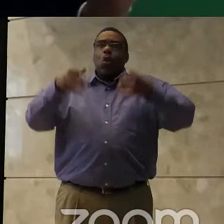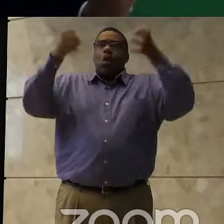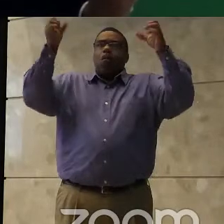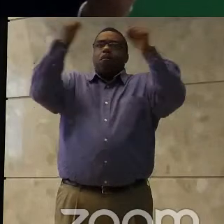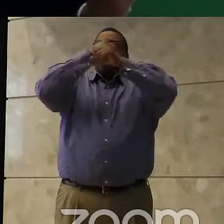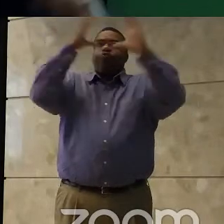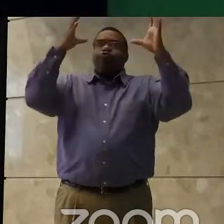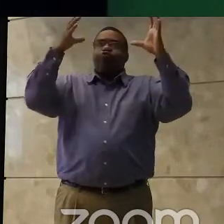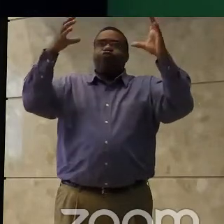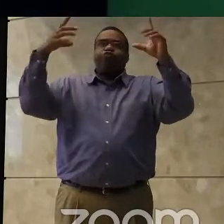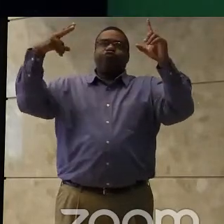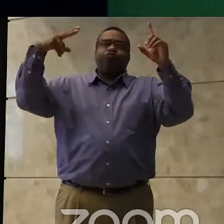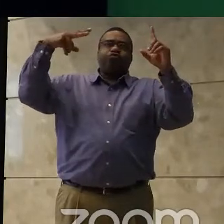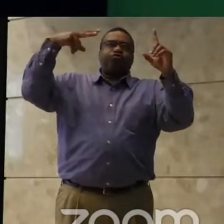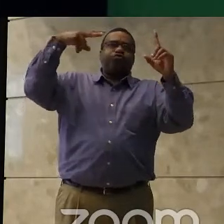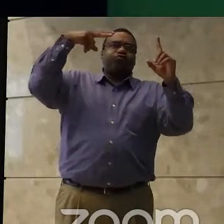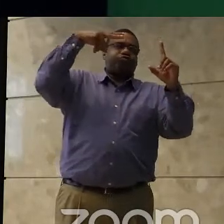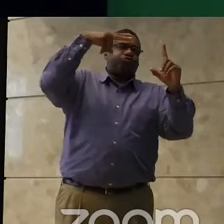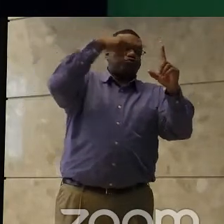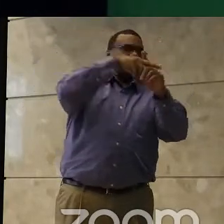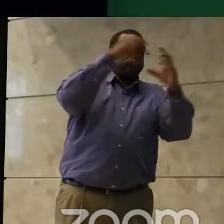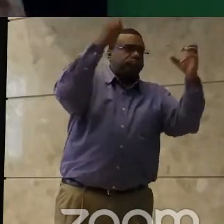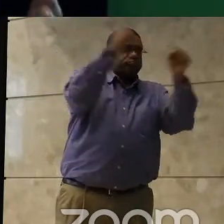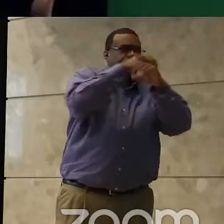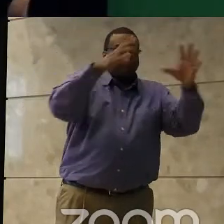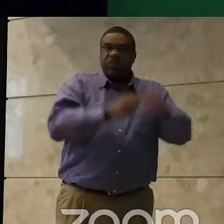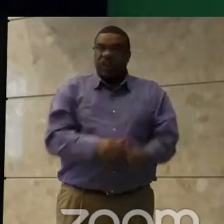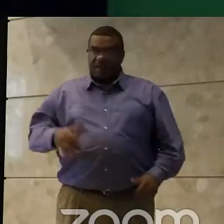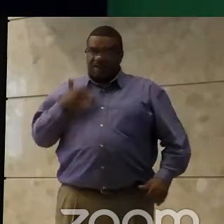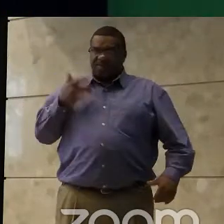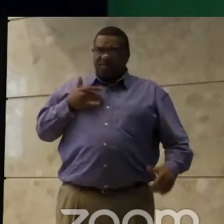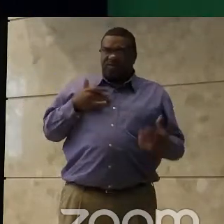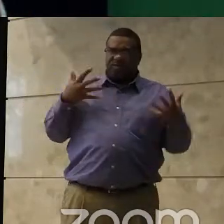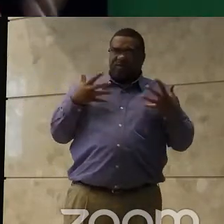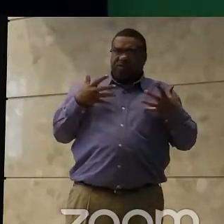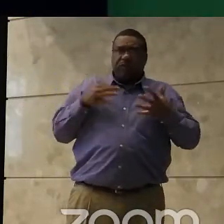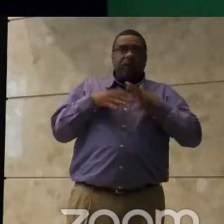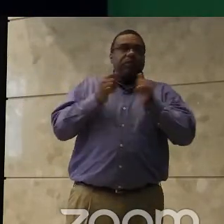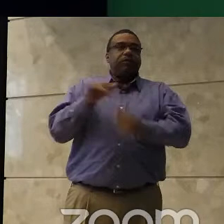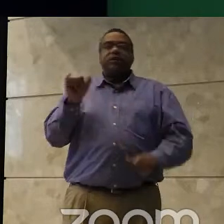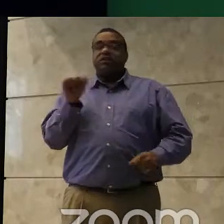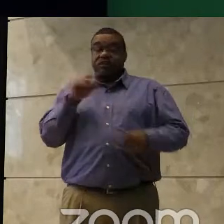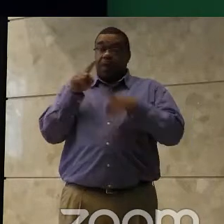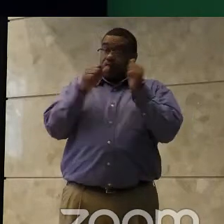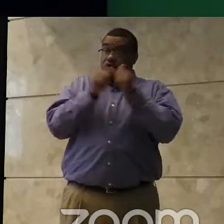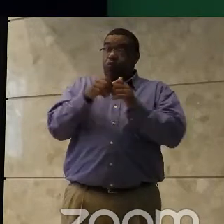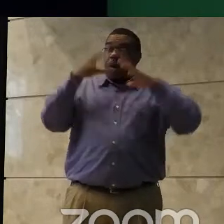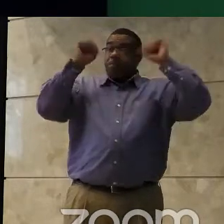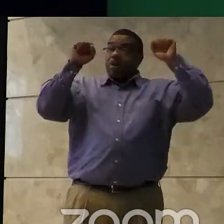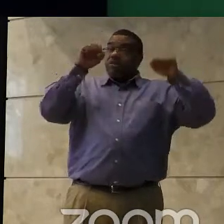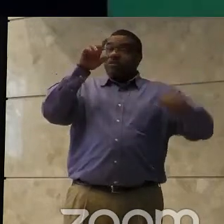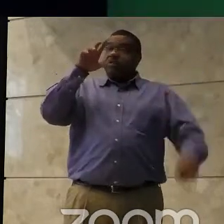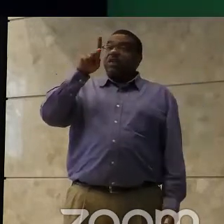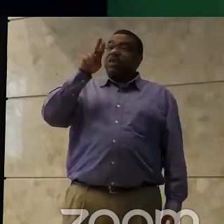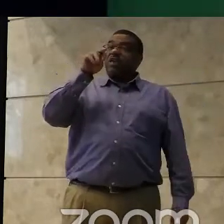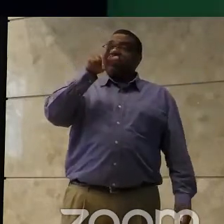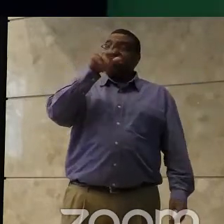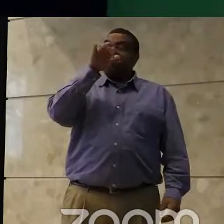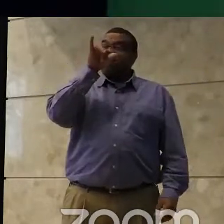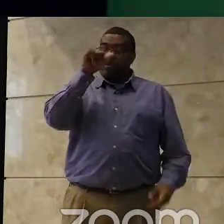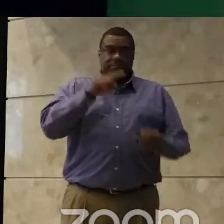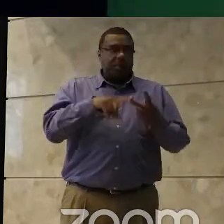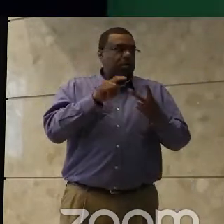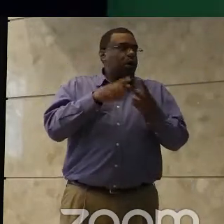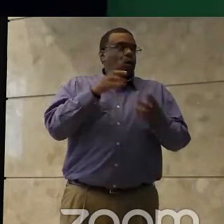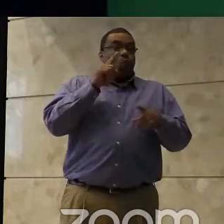up, right? You know, that fear. It's the same fear that some of us had when President Kennedy was killed, when Dr. King was killed.